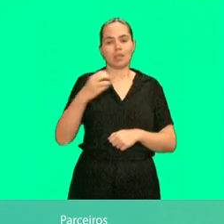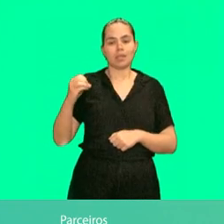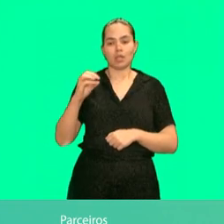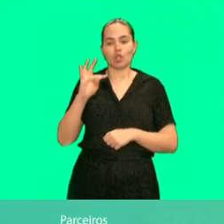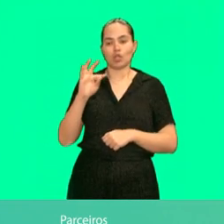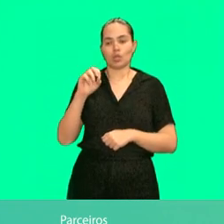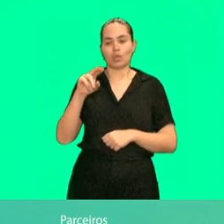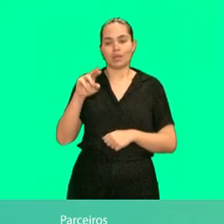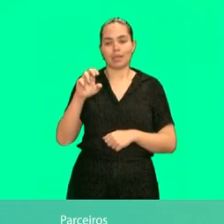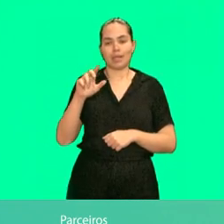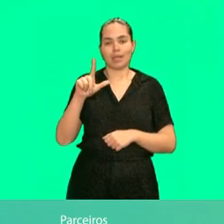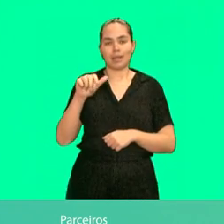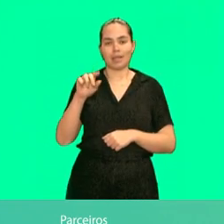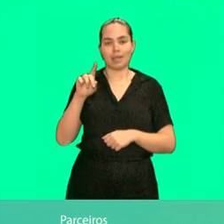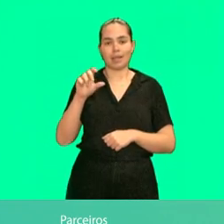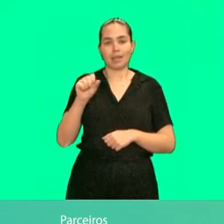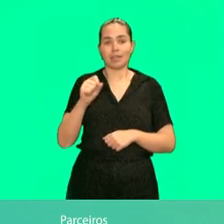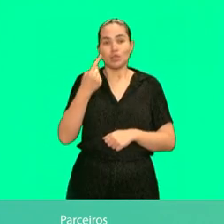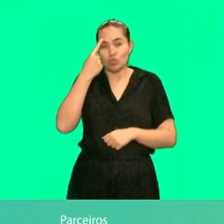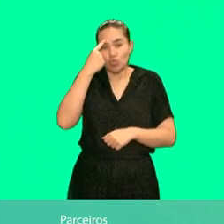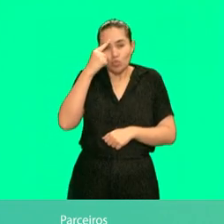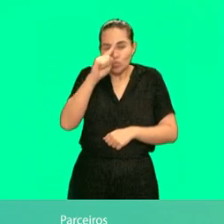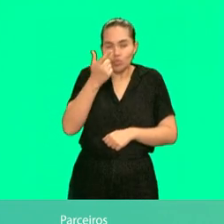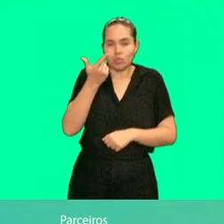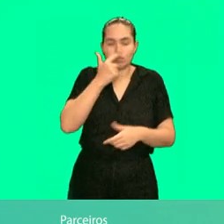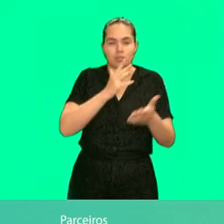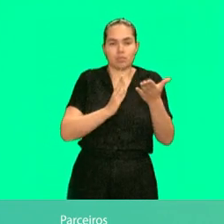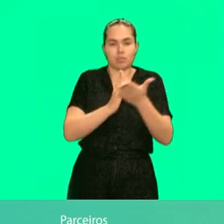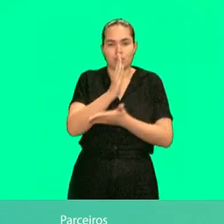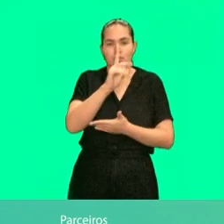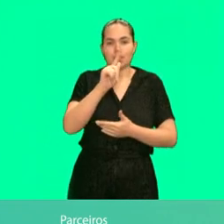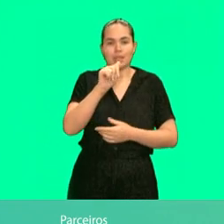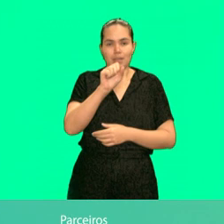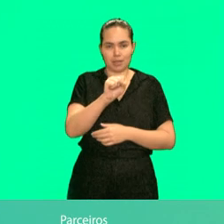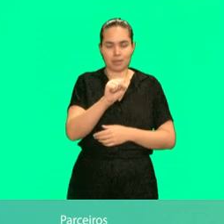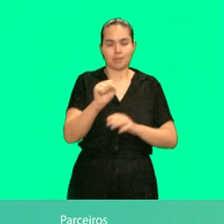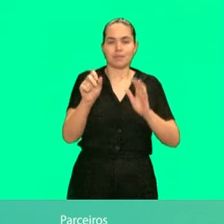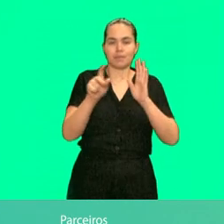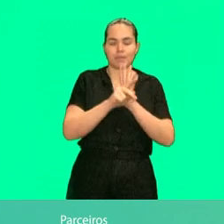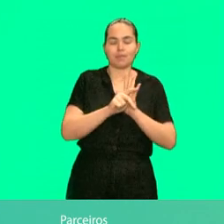asphalt residue, so acronym RASF. They produce